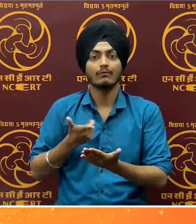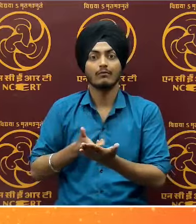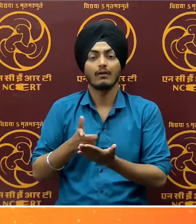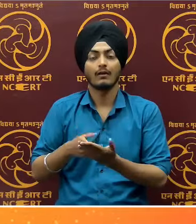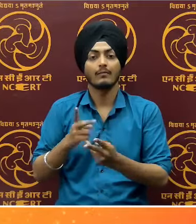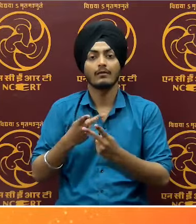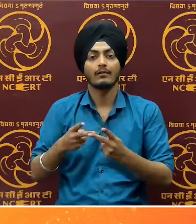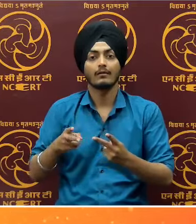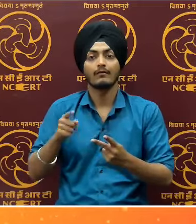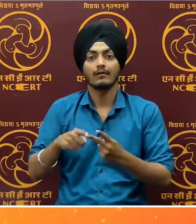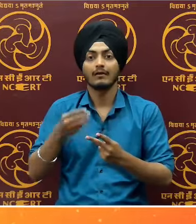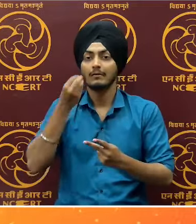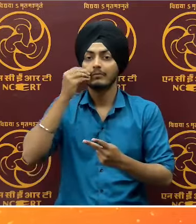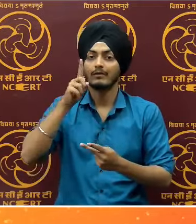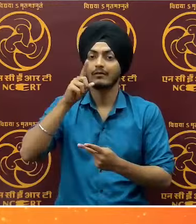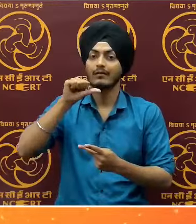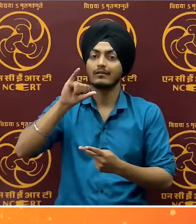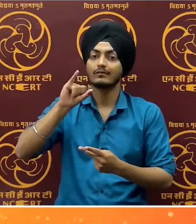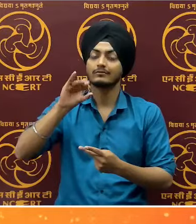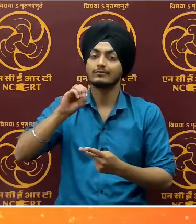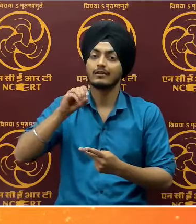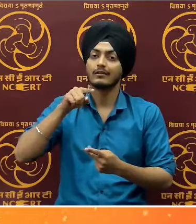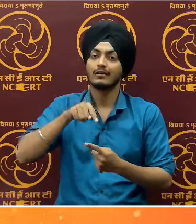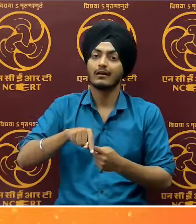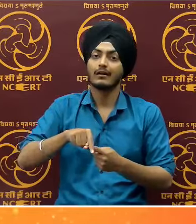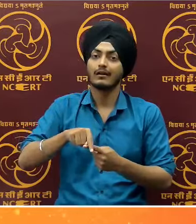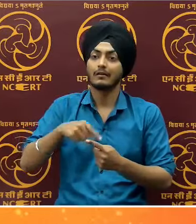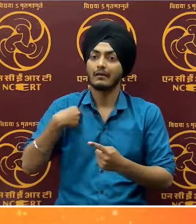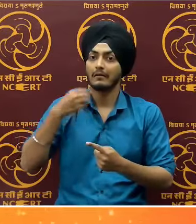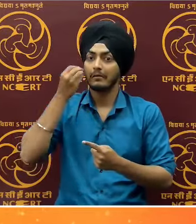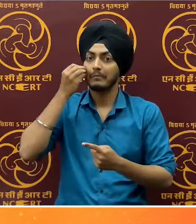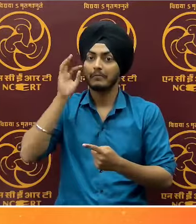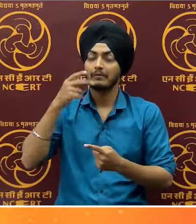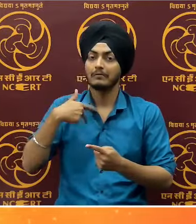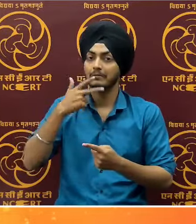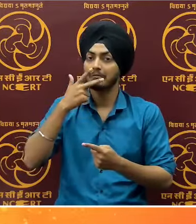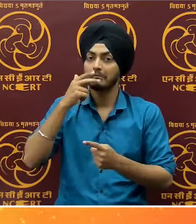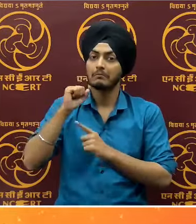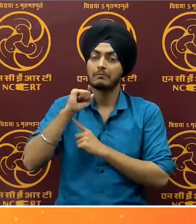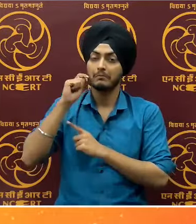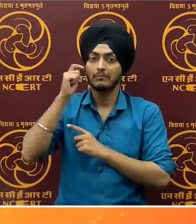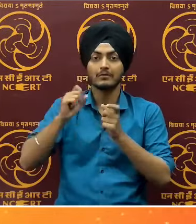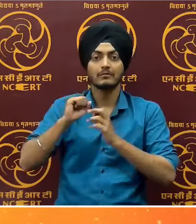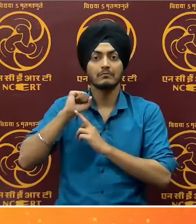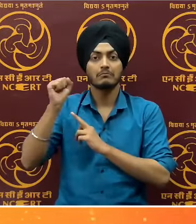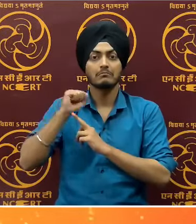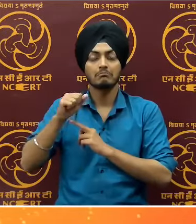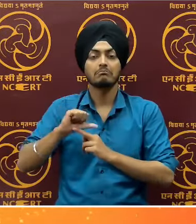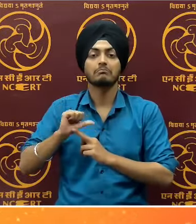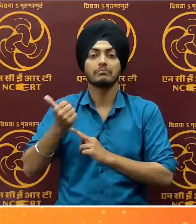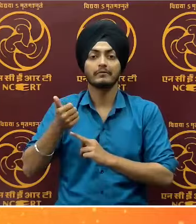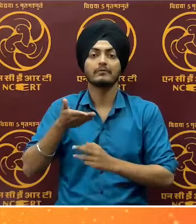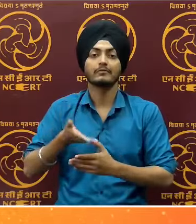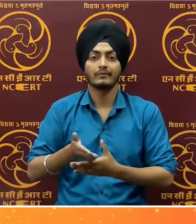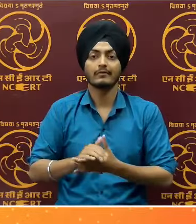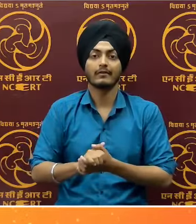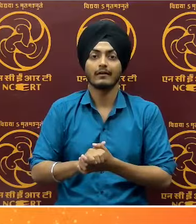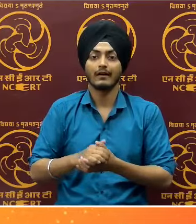late 1960s, we did a very successful green revolution. After this, the introduction of